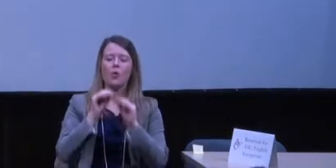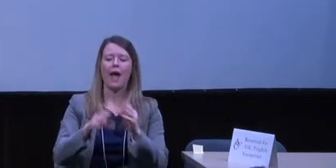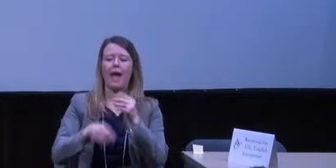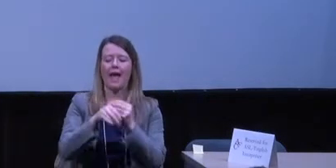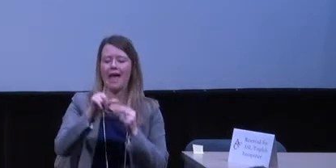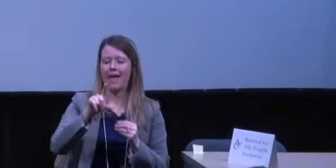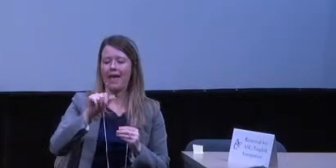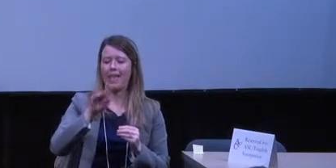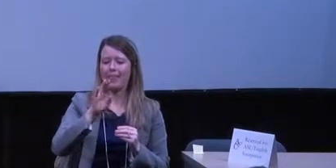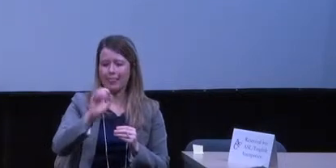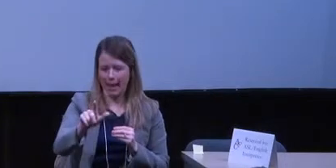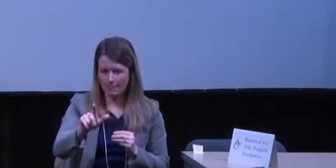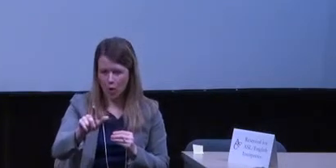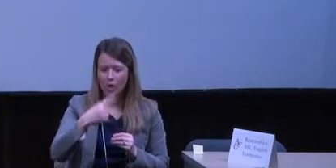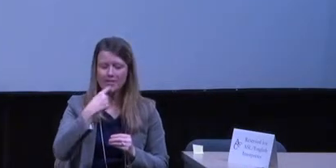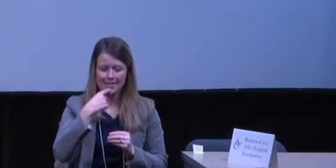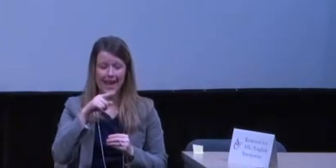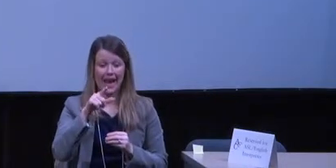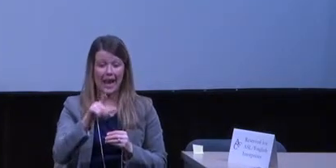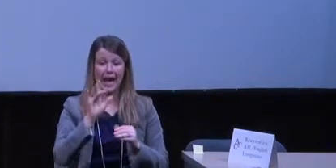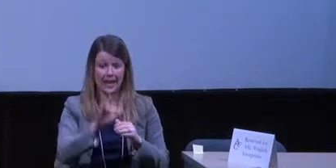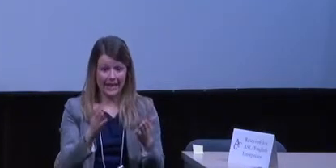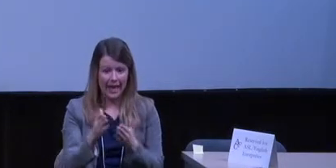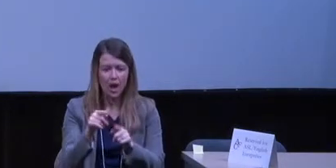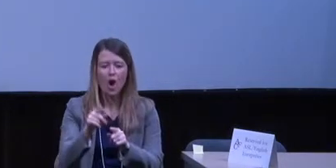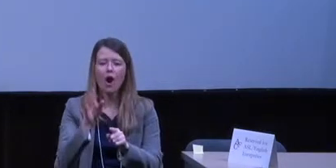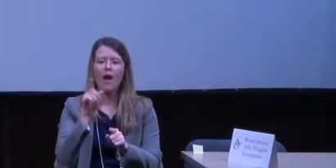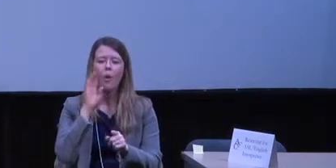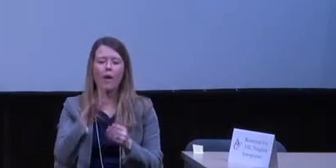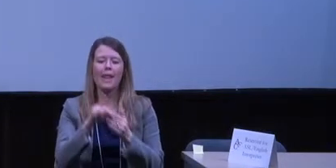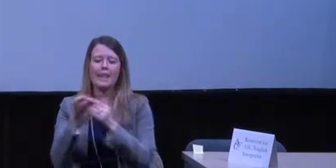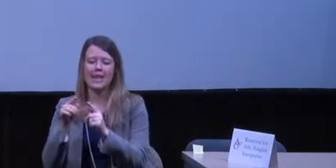is going to take you to more about astrophysics.